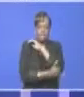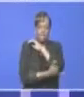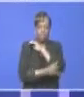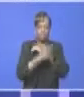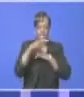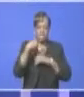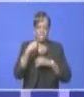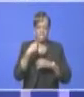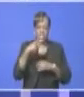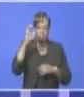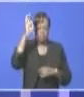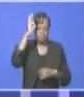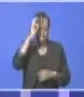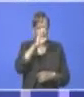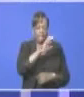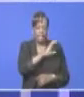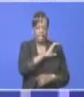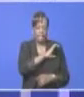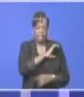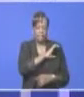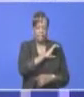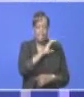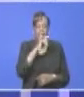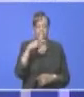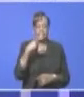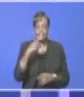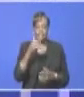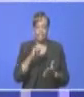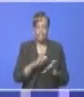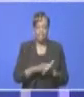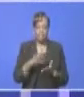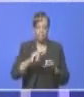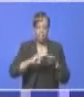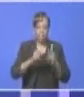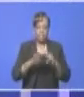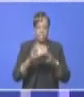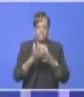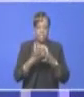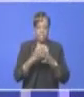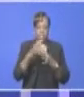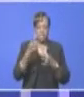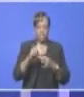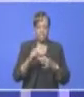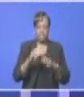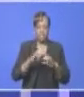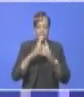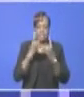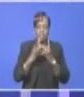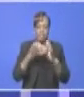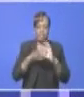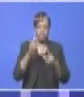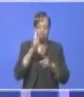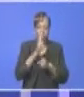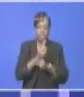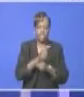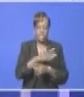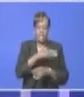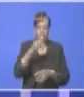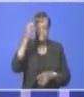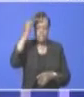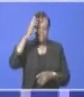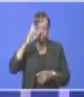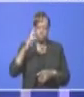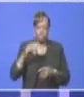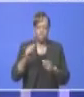Campbell. Campbell told ZNS News recently that the partnership between the Department of Corrections and his ministry in the production of license plates